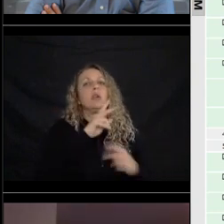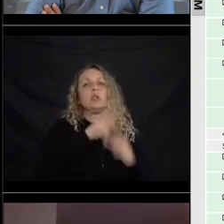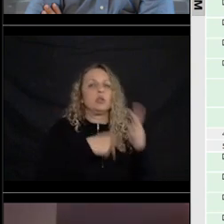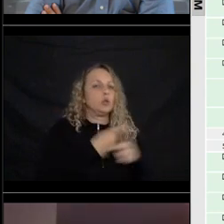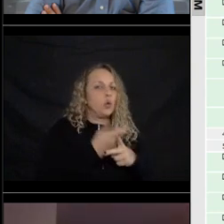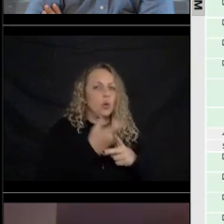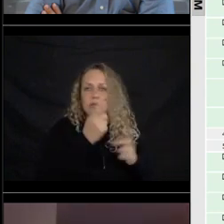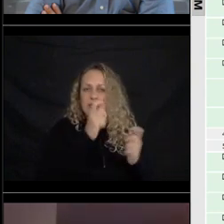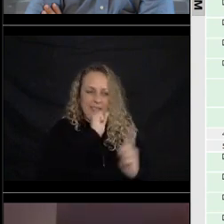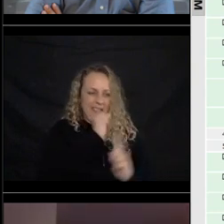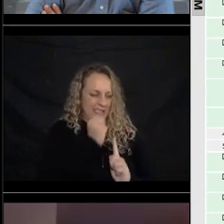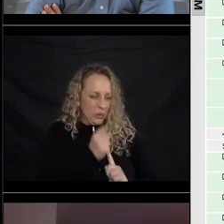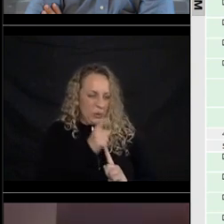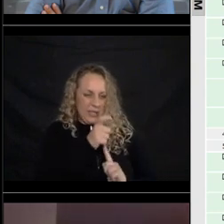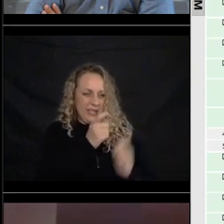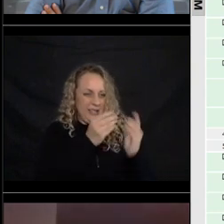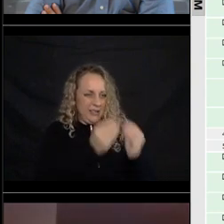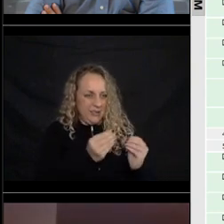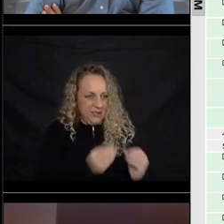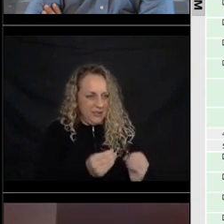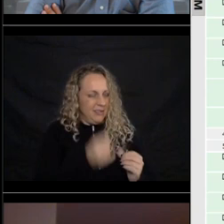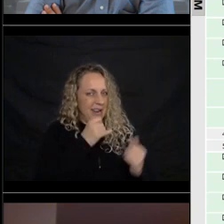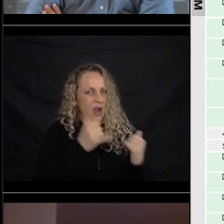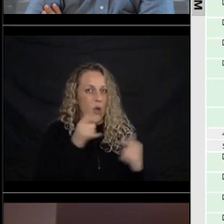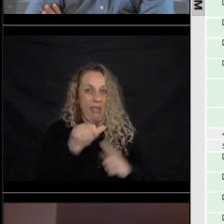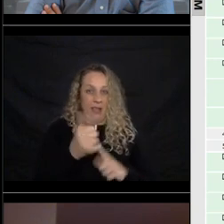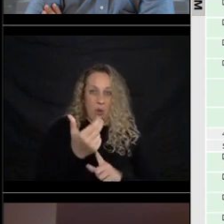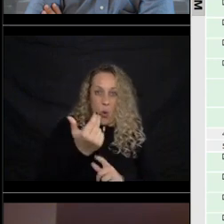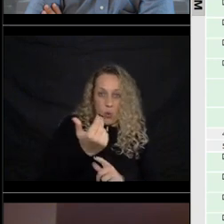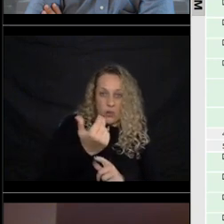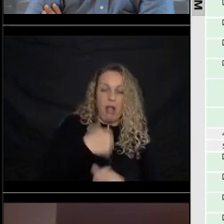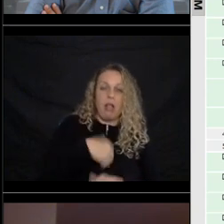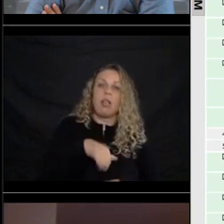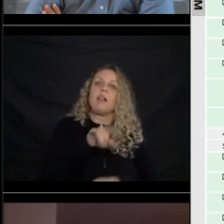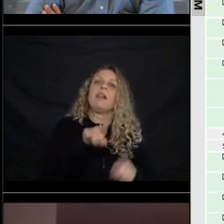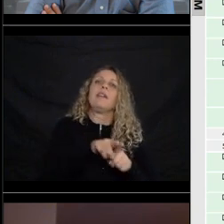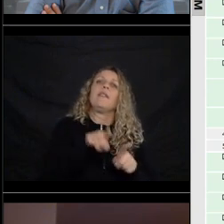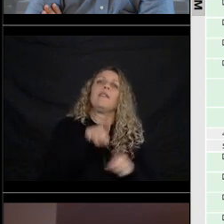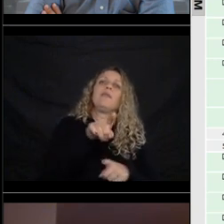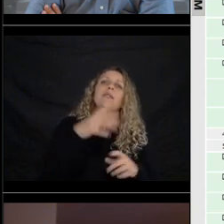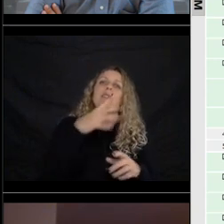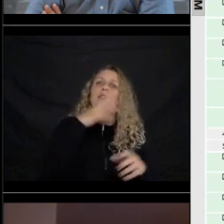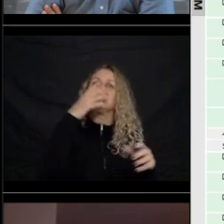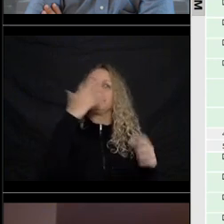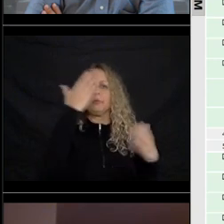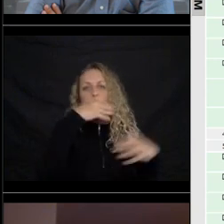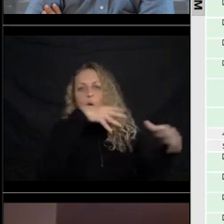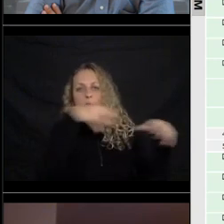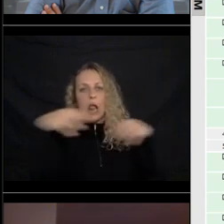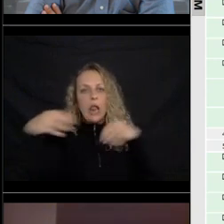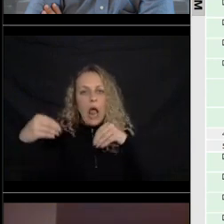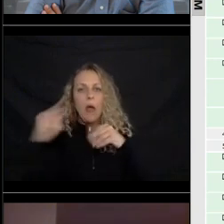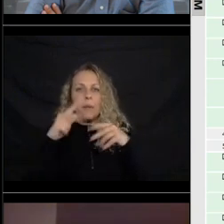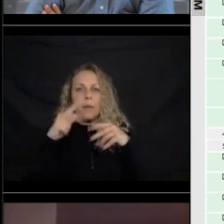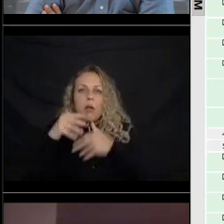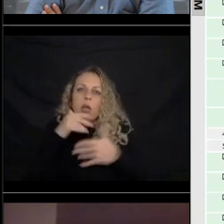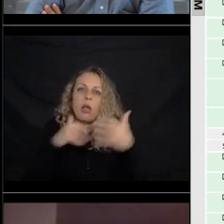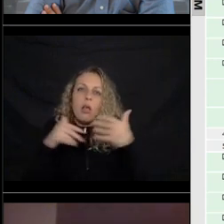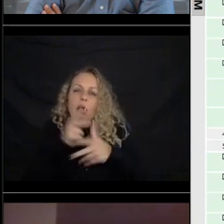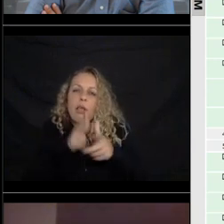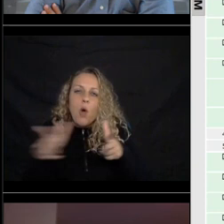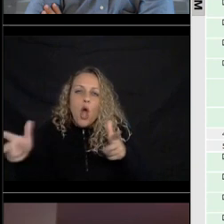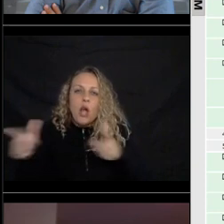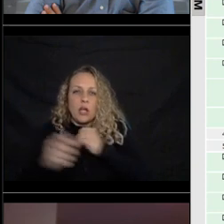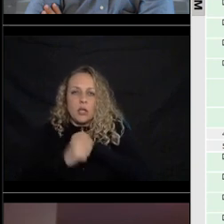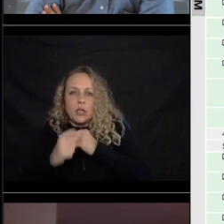conditions were occurring at the property, which is a hotel, such as dark lighting, which allowed people to congregate in the parking lot